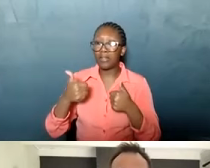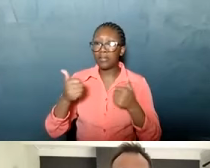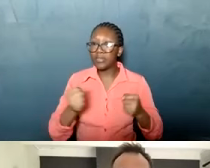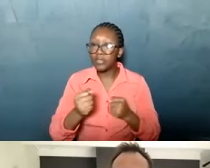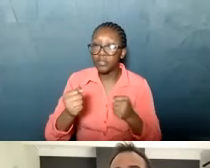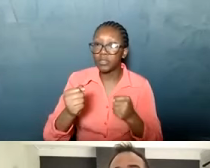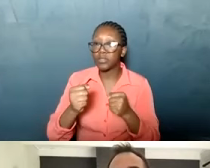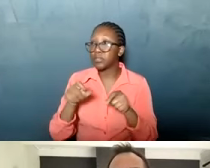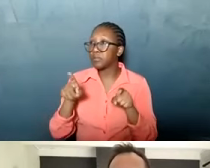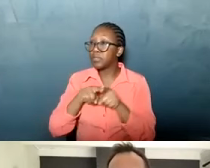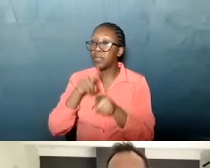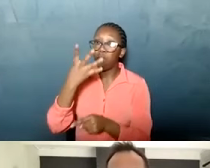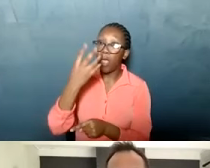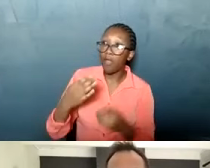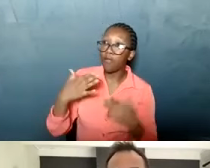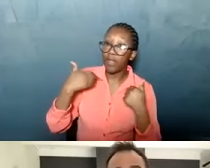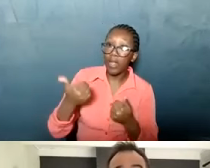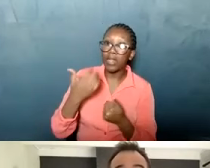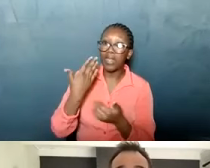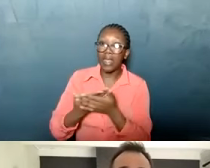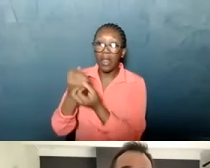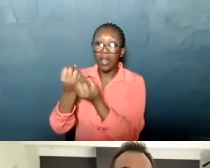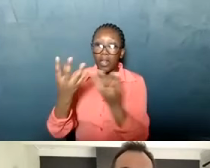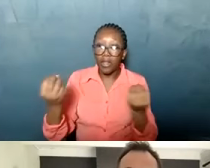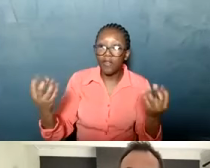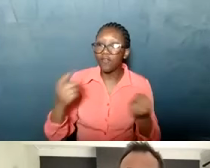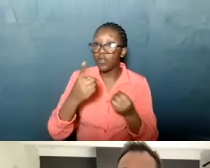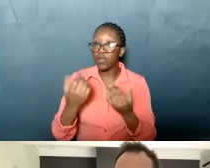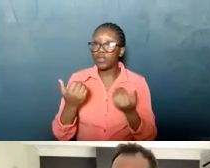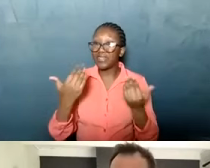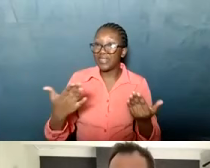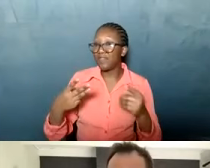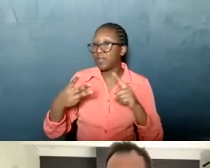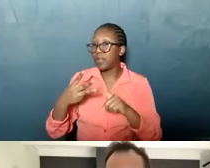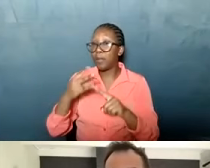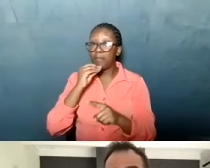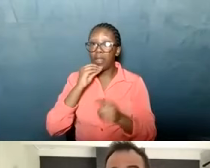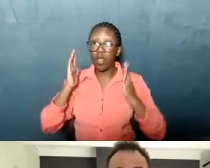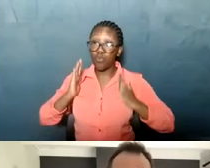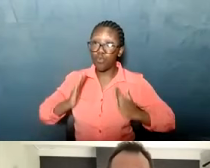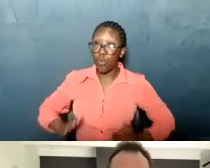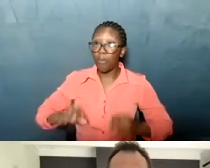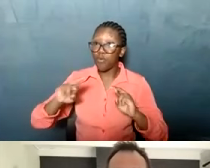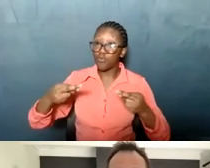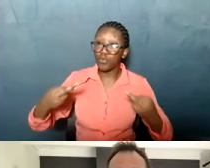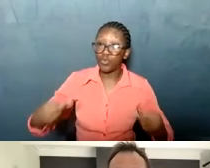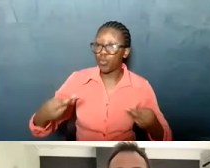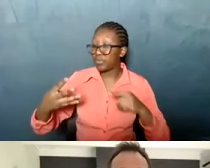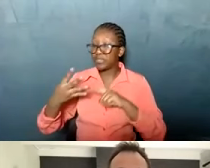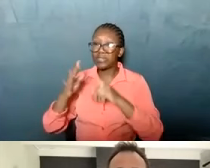to provide ear and hearing care services, mainly due to a lack of human resources, lack of